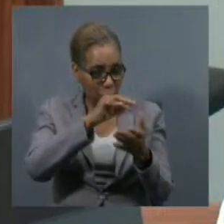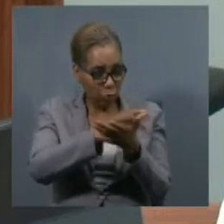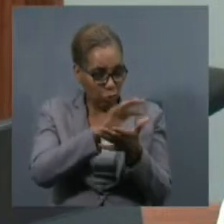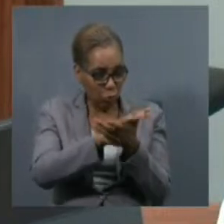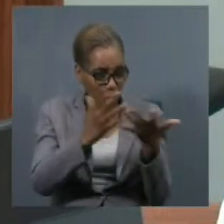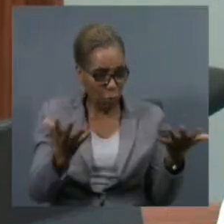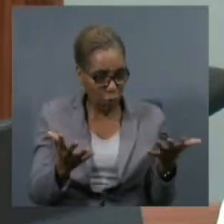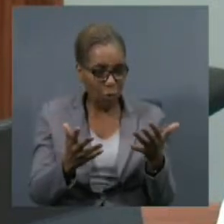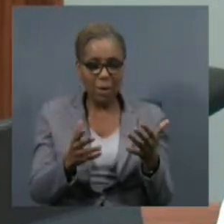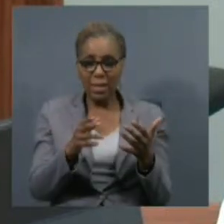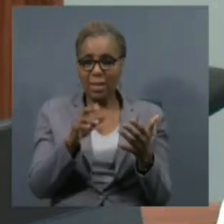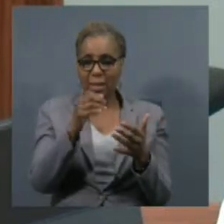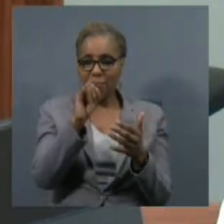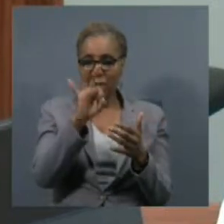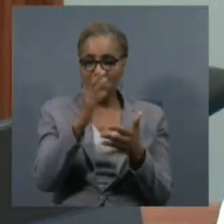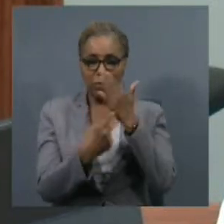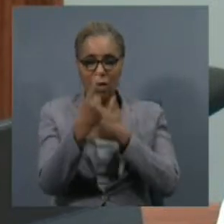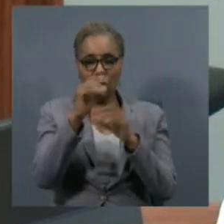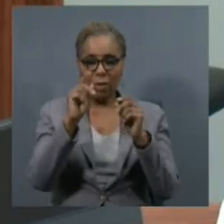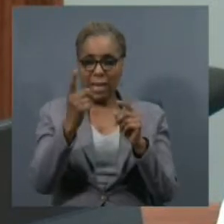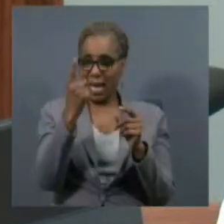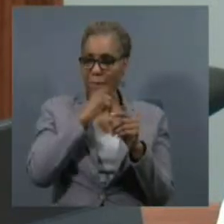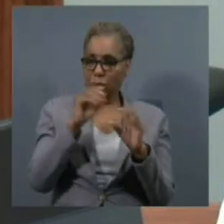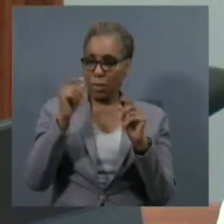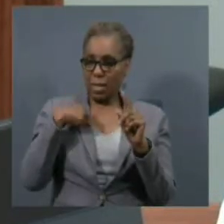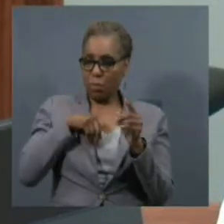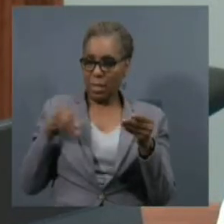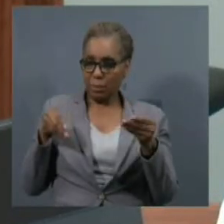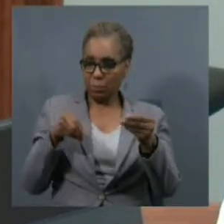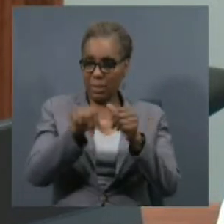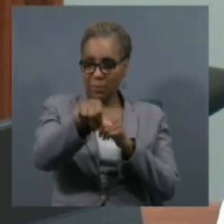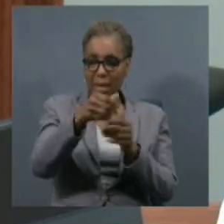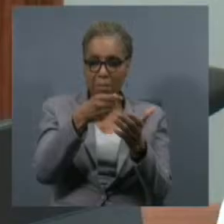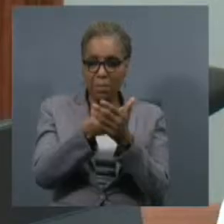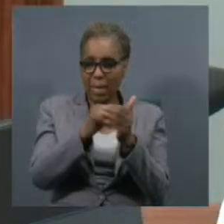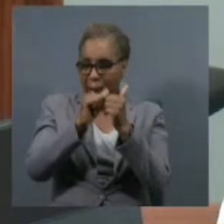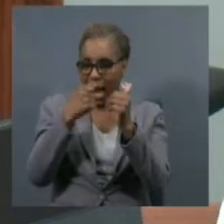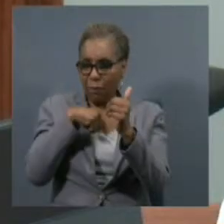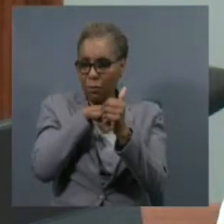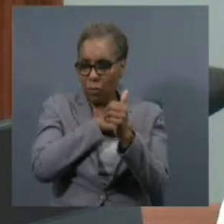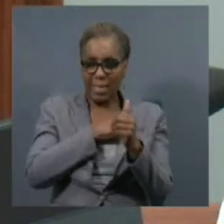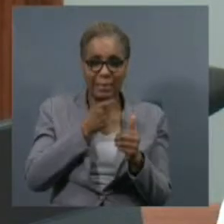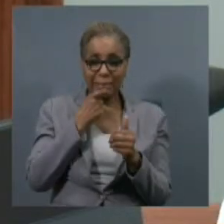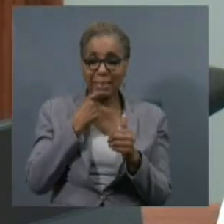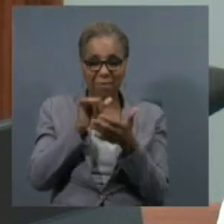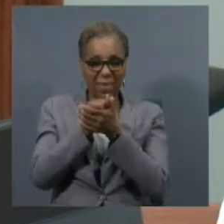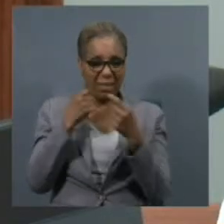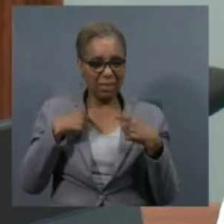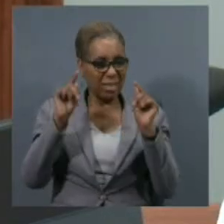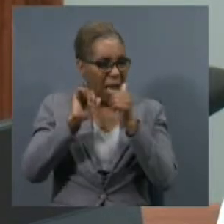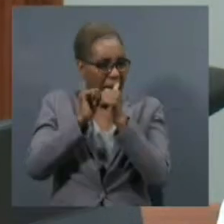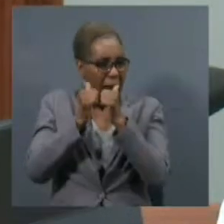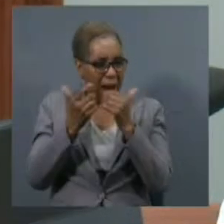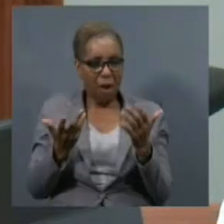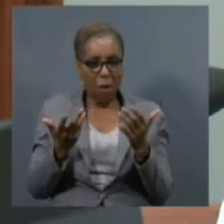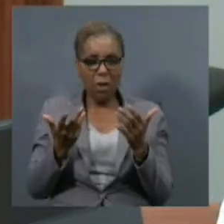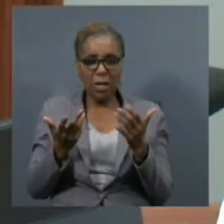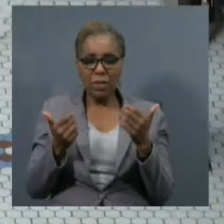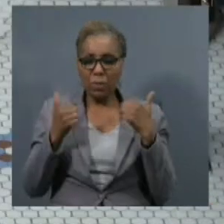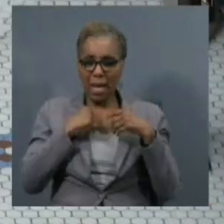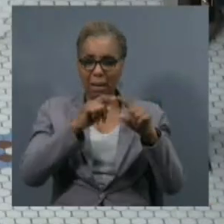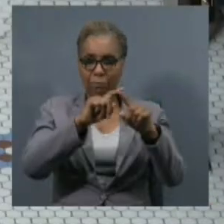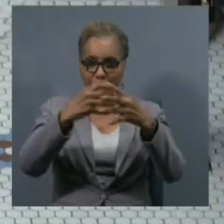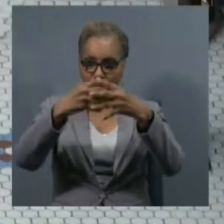When someone asks you, we spend this money, how do we say it's successful when you have all these